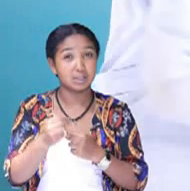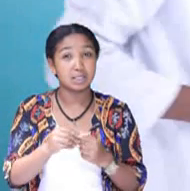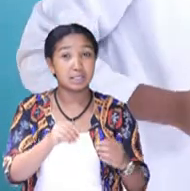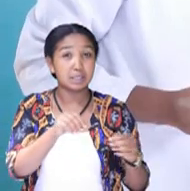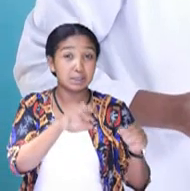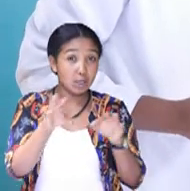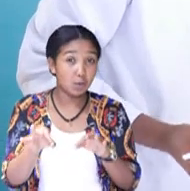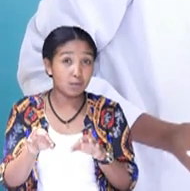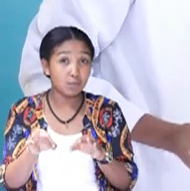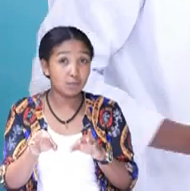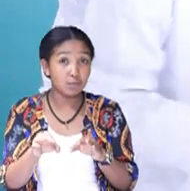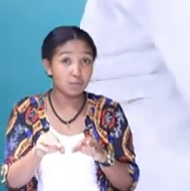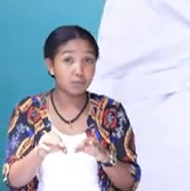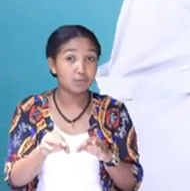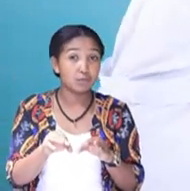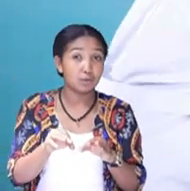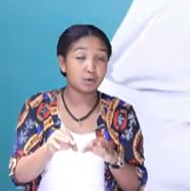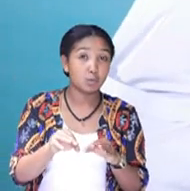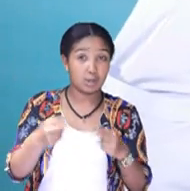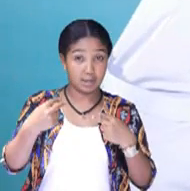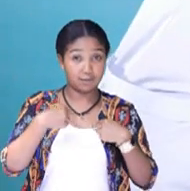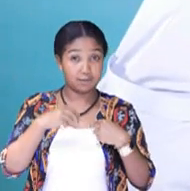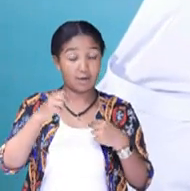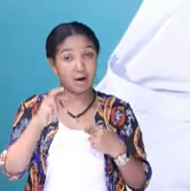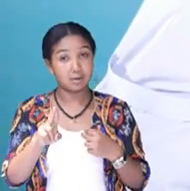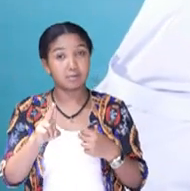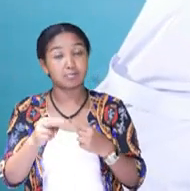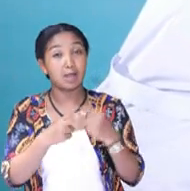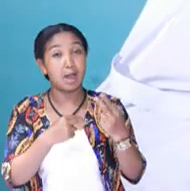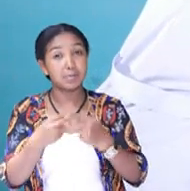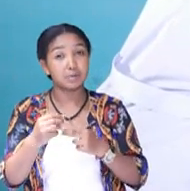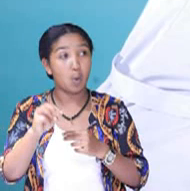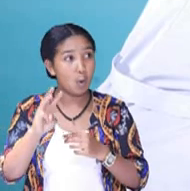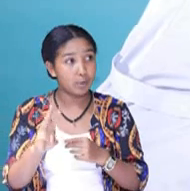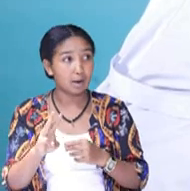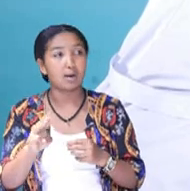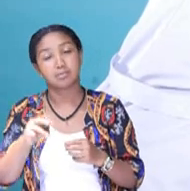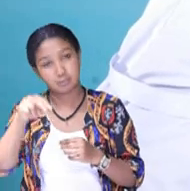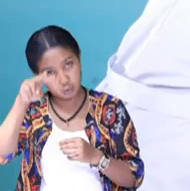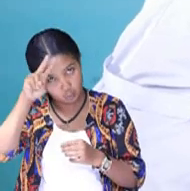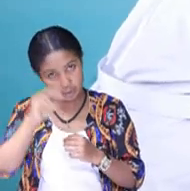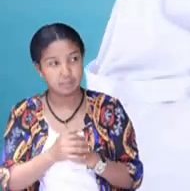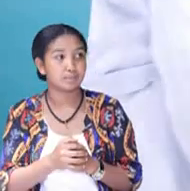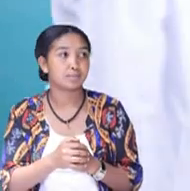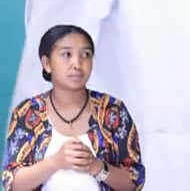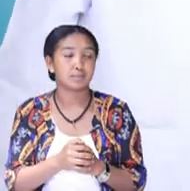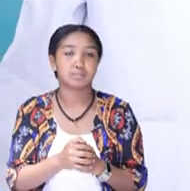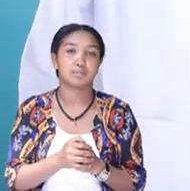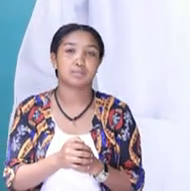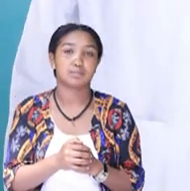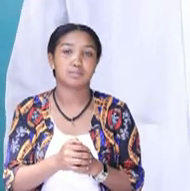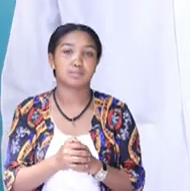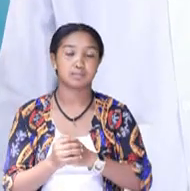instead of centripetal acceleration, we can have r times omega squared. We can have such an